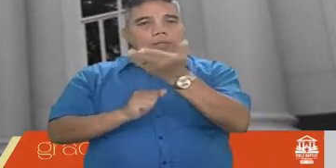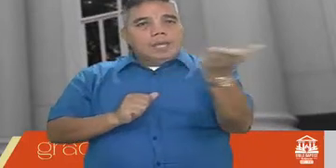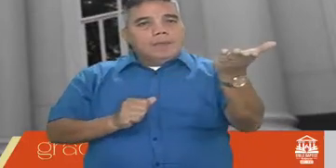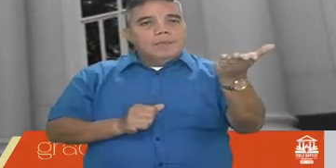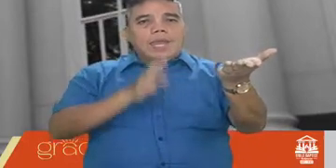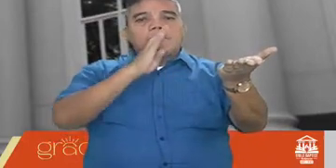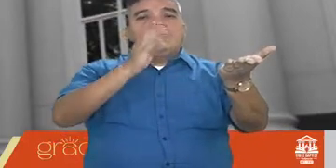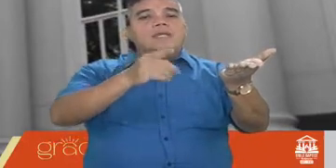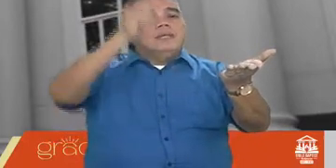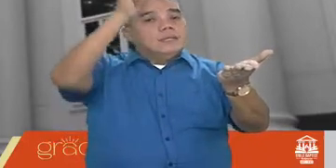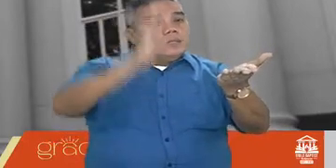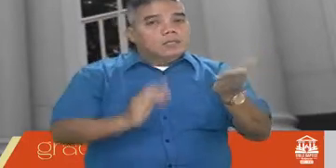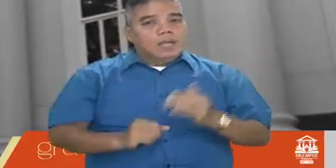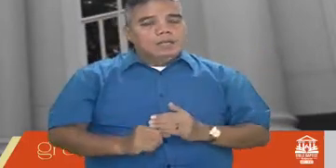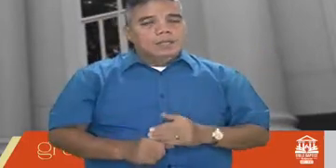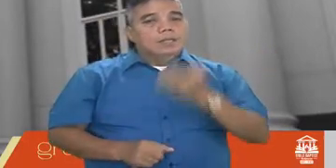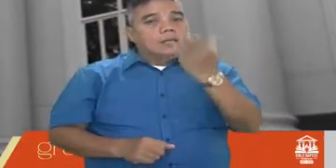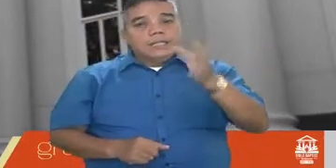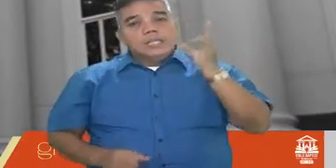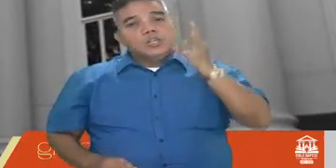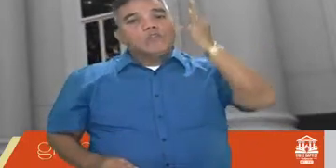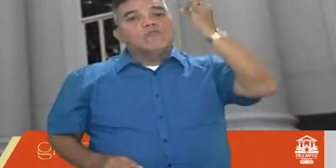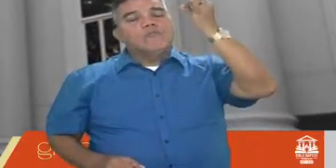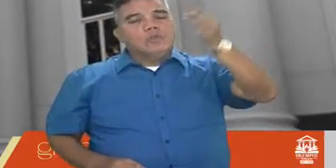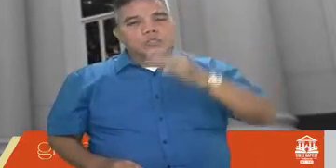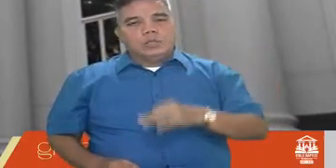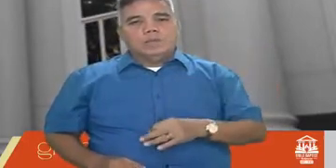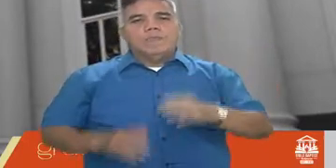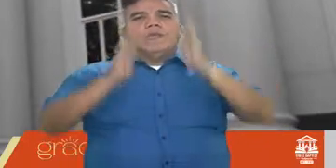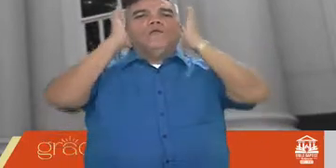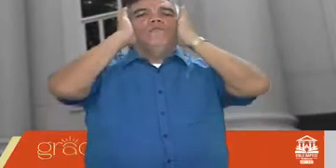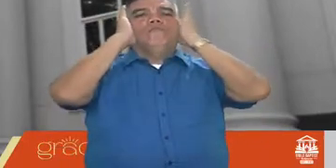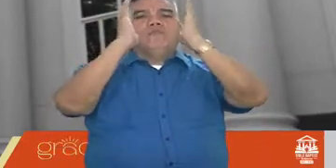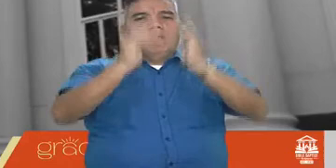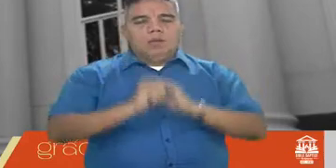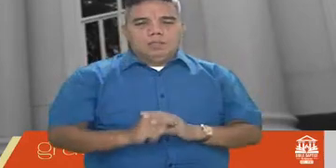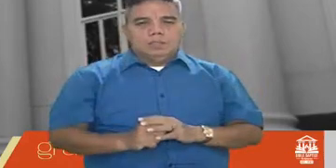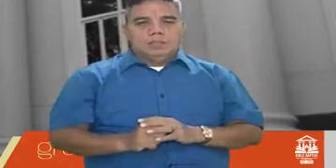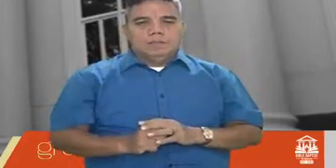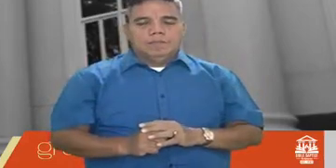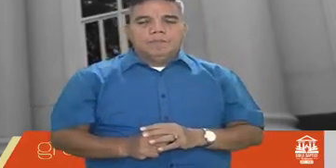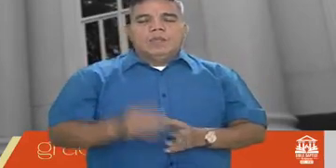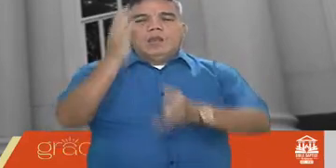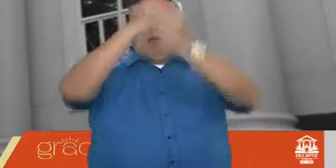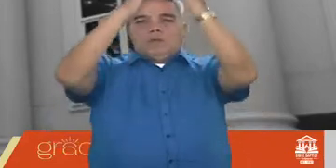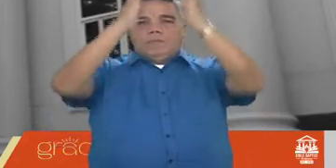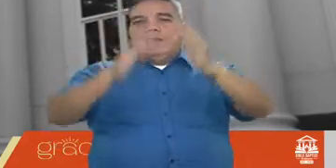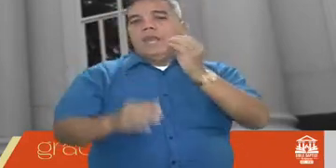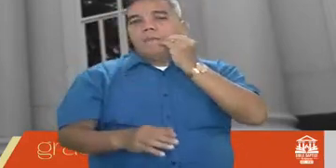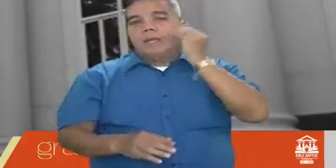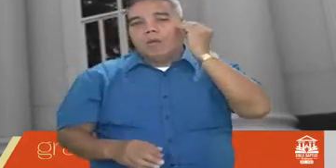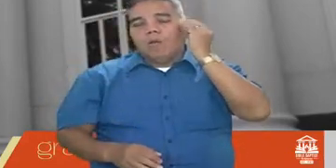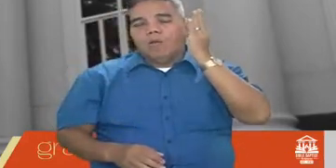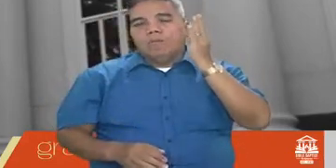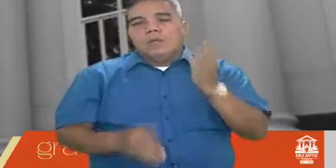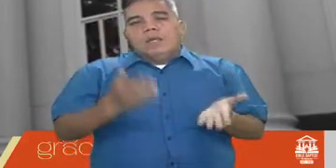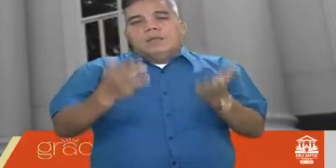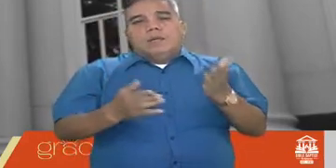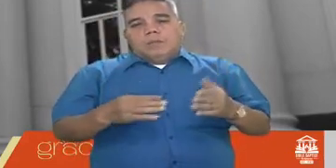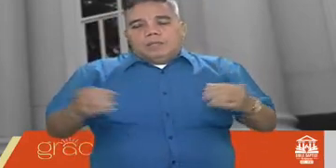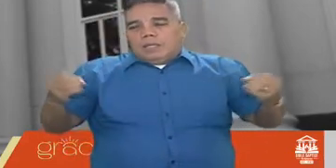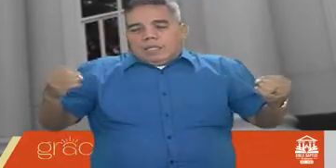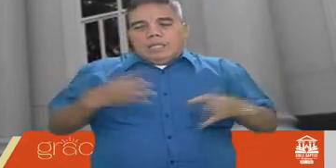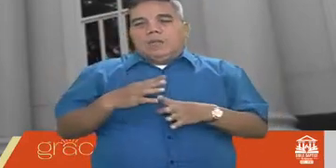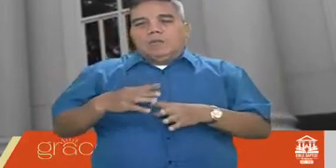them and be their God. That is our future. So focus on our heavenly home. Rather than